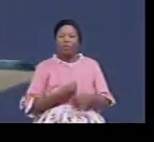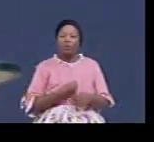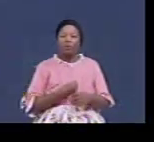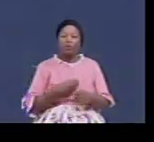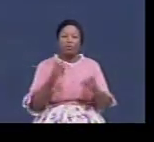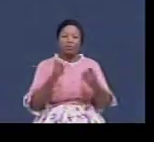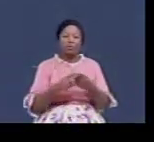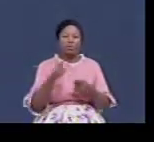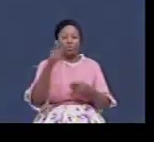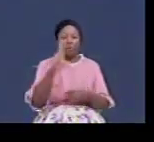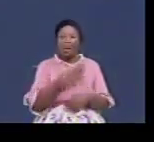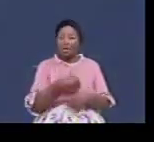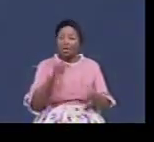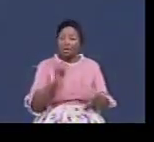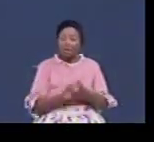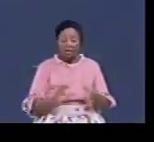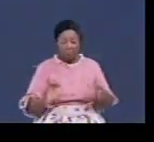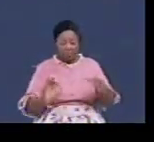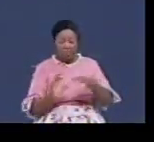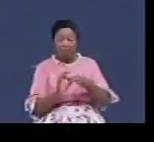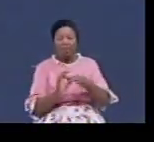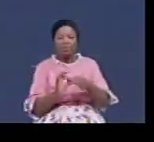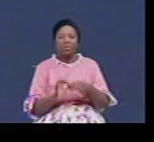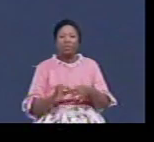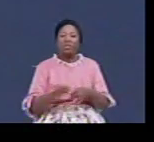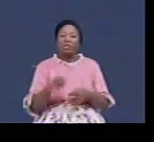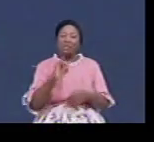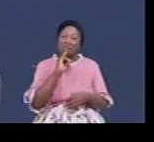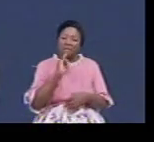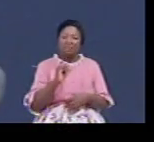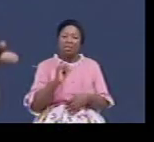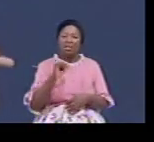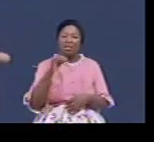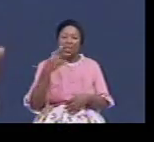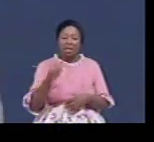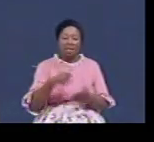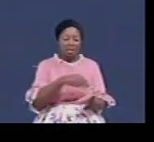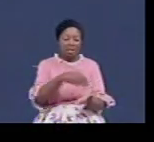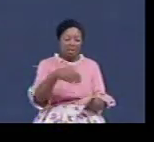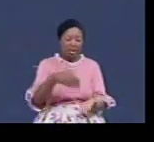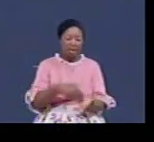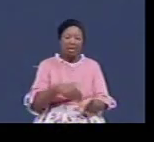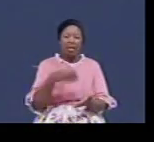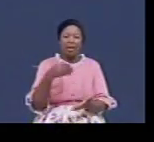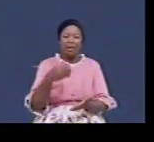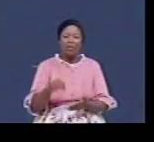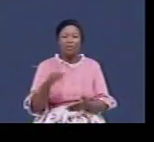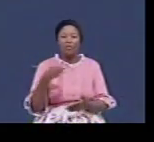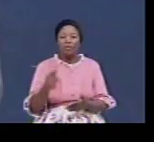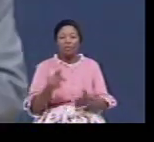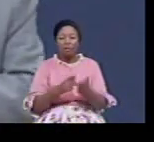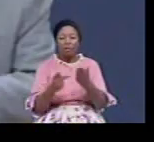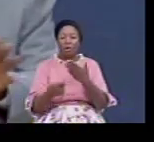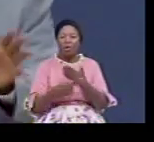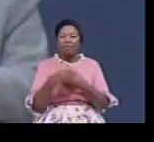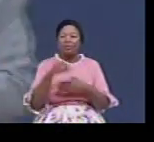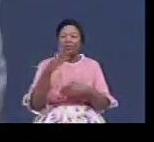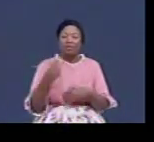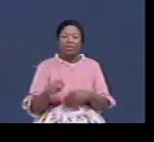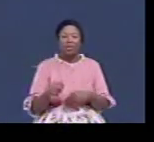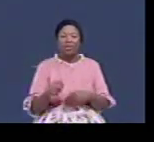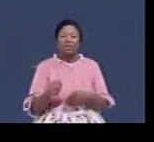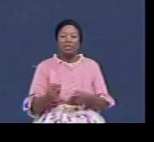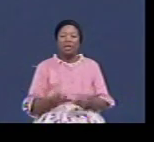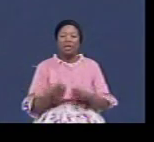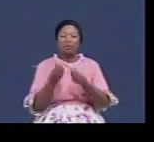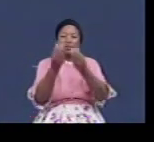that reconciliation is the center of the effect of the atonement. And he wants all